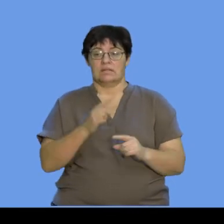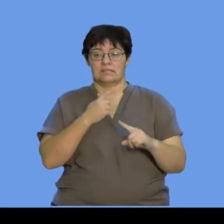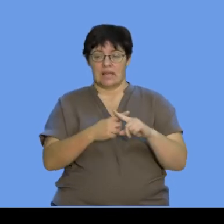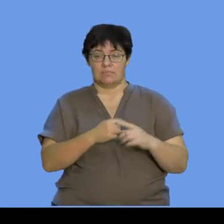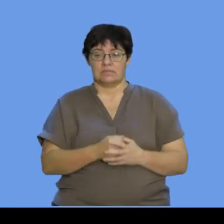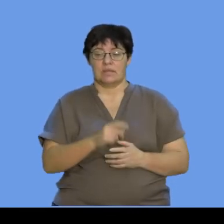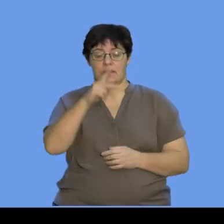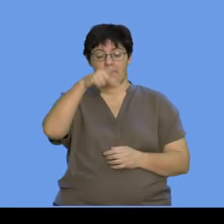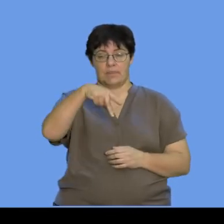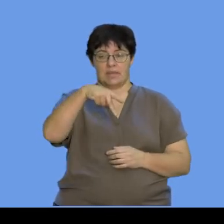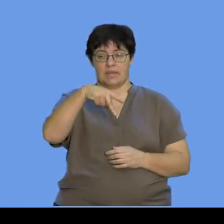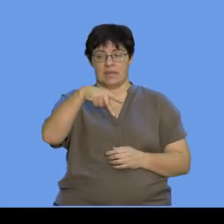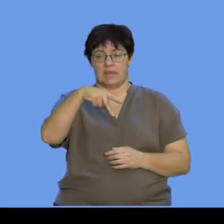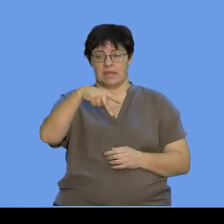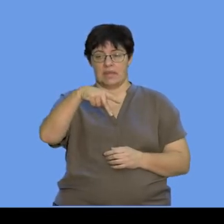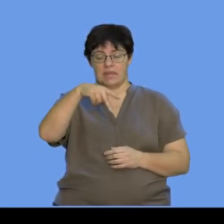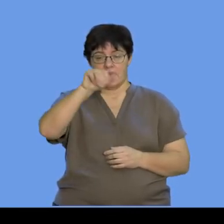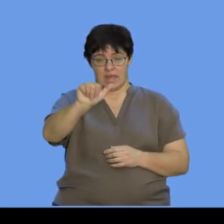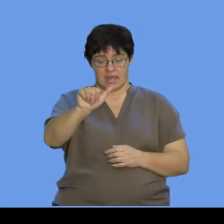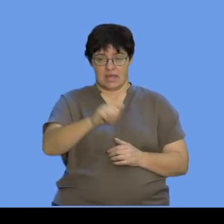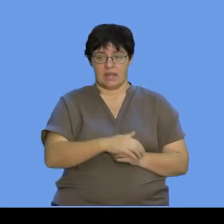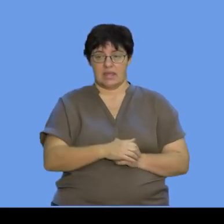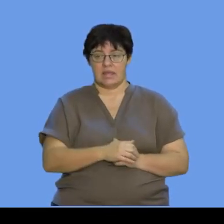1/2 multiplied by